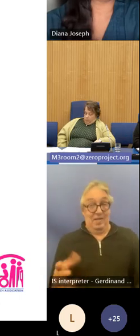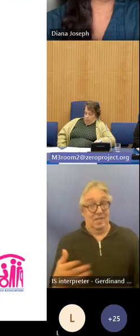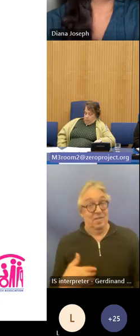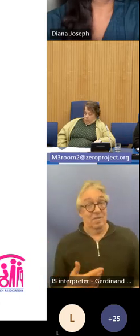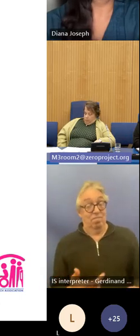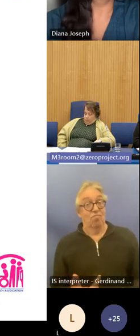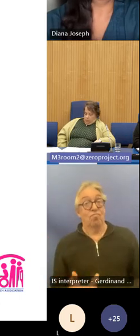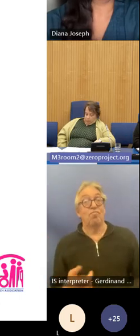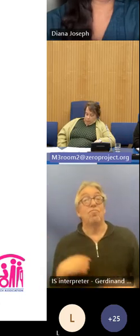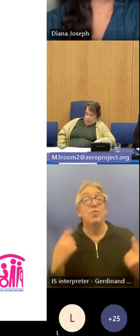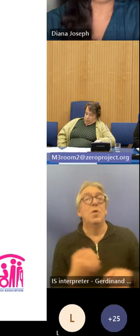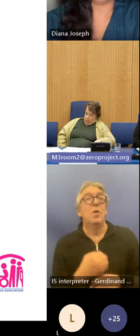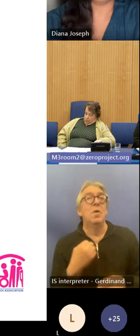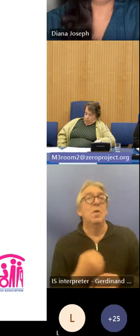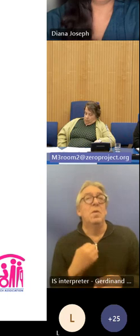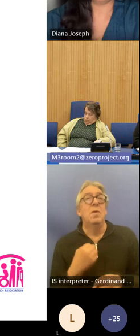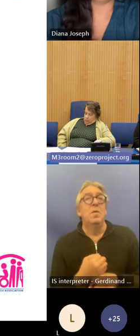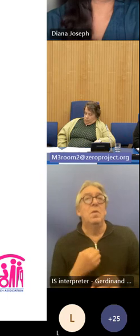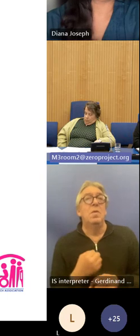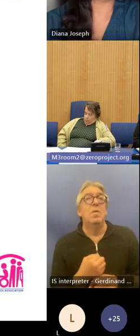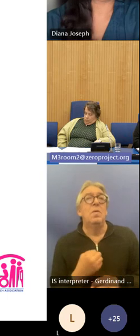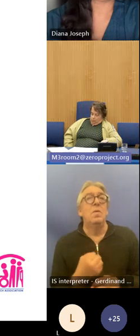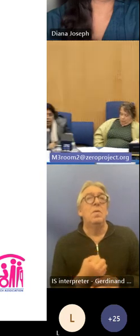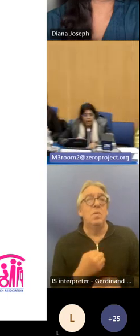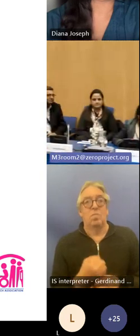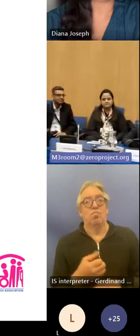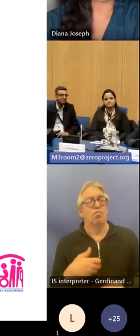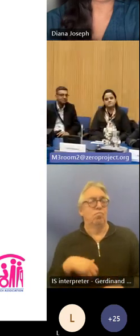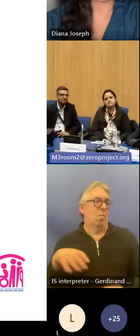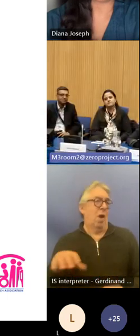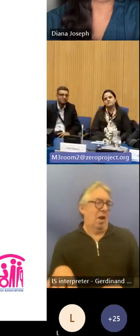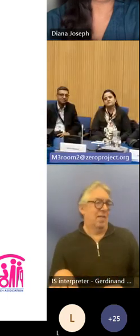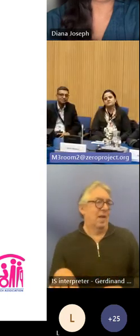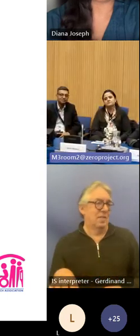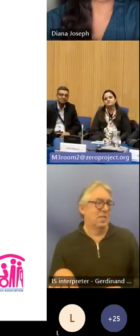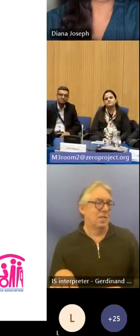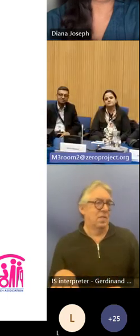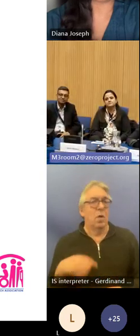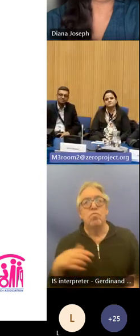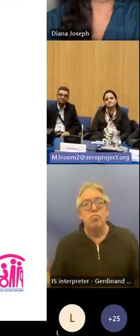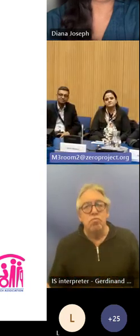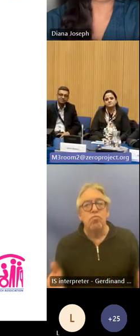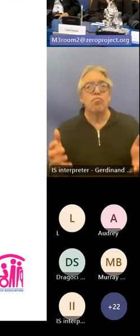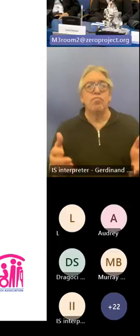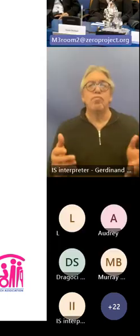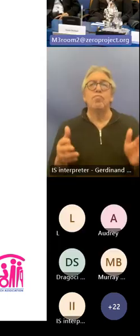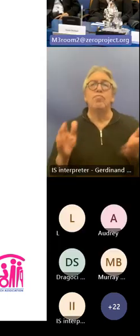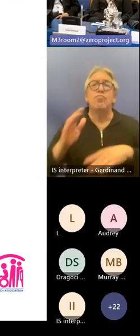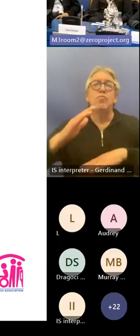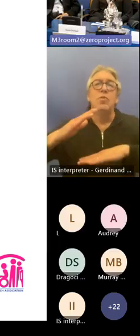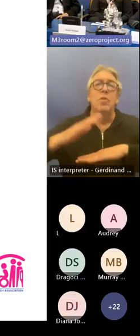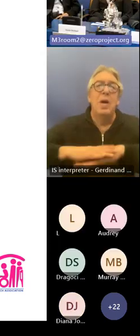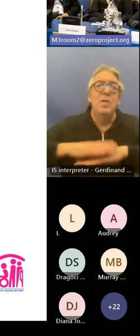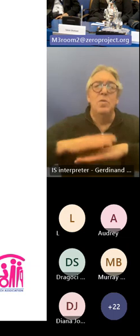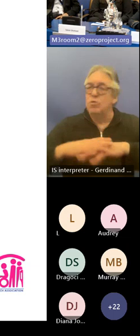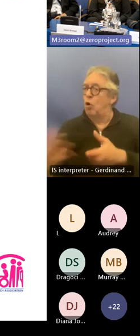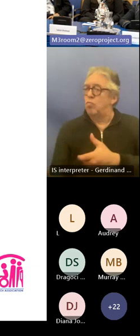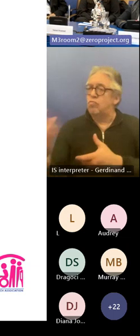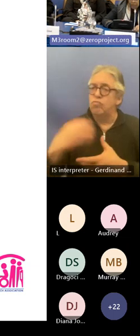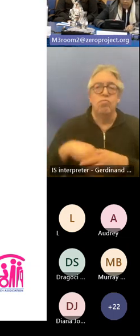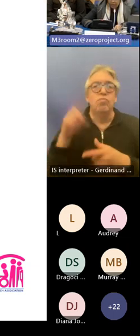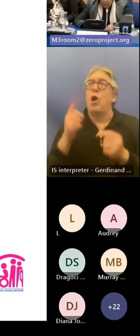working around 3 decades in Bangladesh where we are promoting inclusion and empowerment. So before